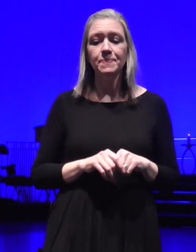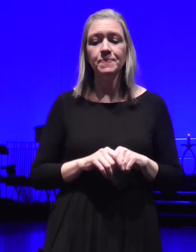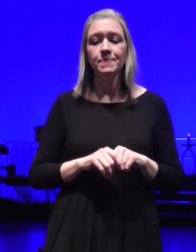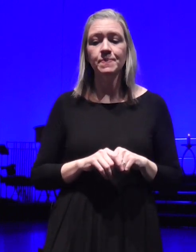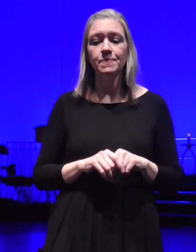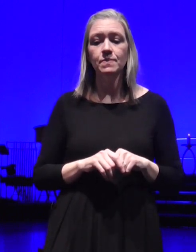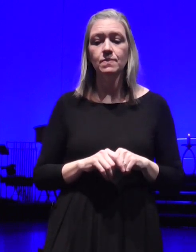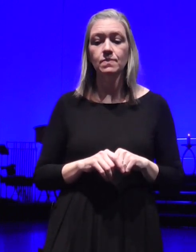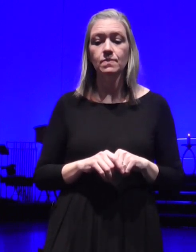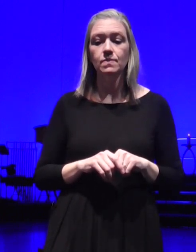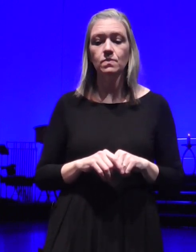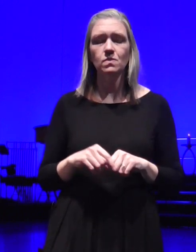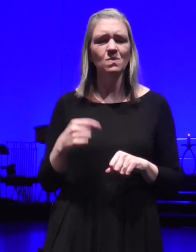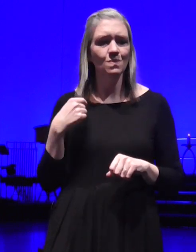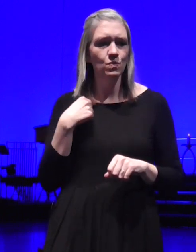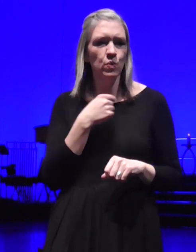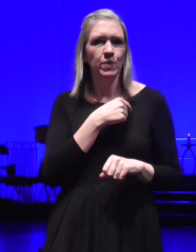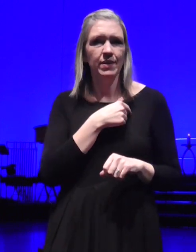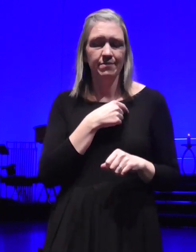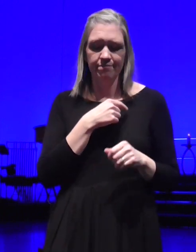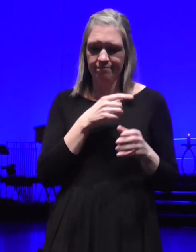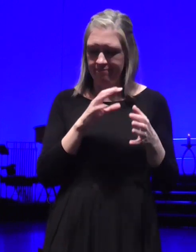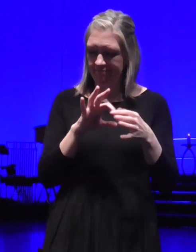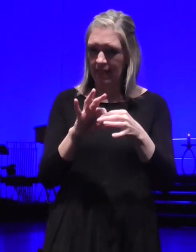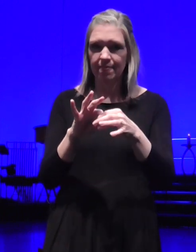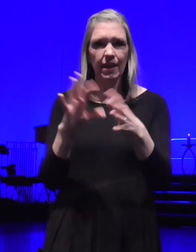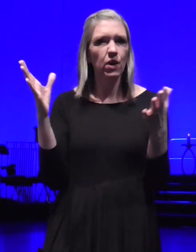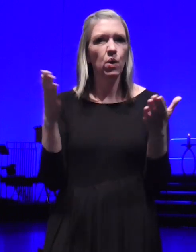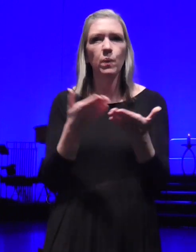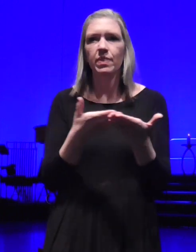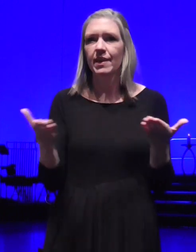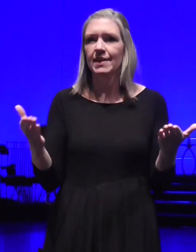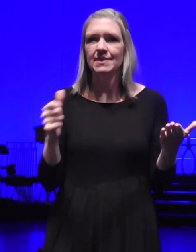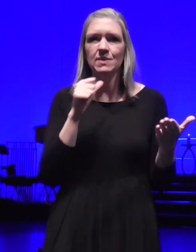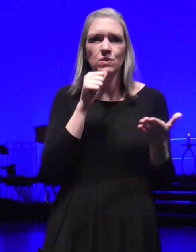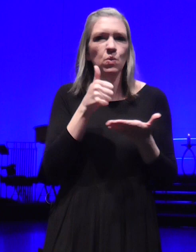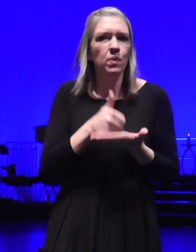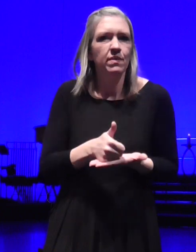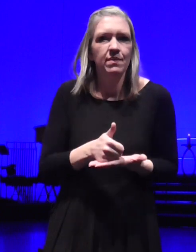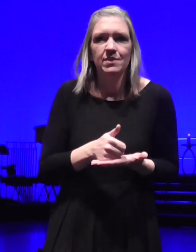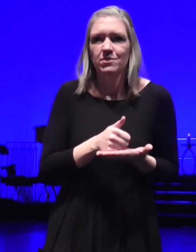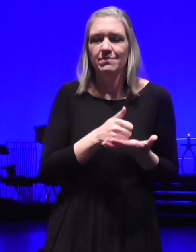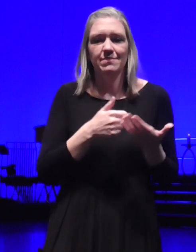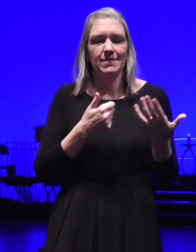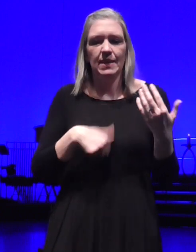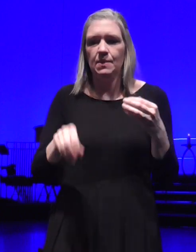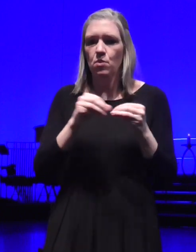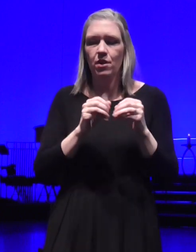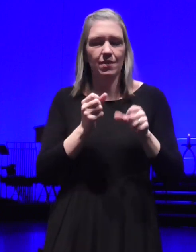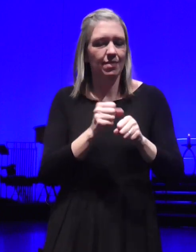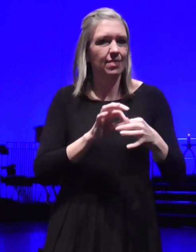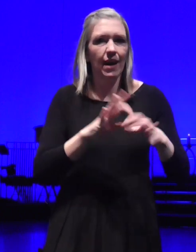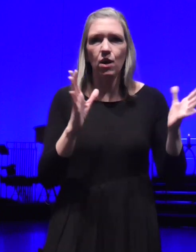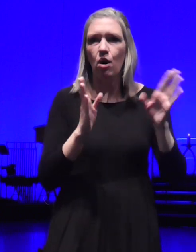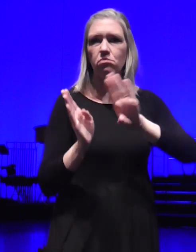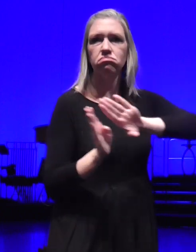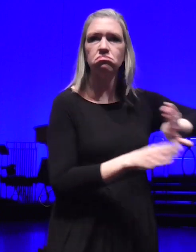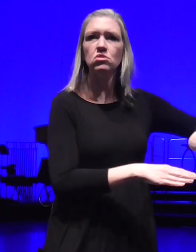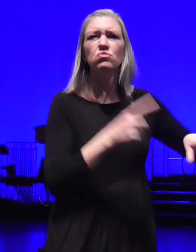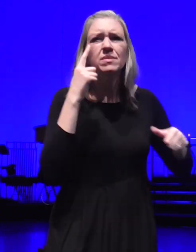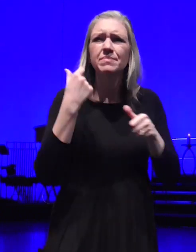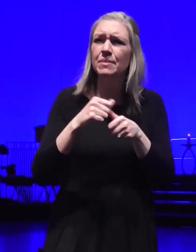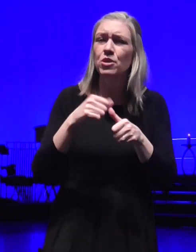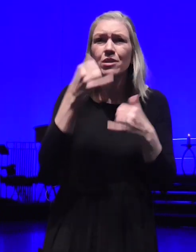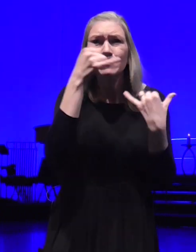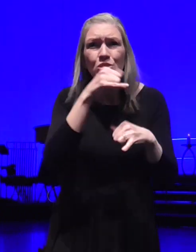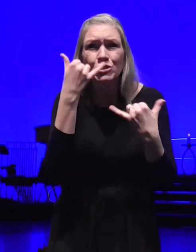We're going to let go of those things that no longer serve us, and we're going to remember that absurdities happen in